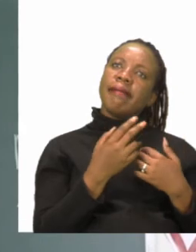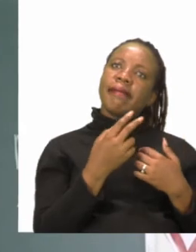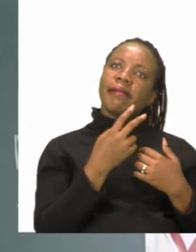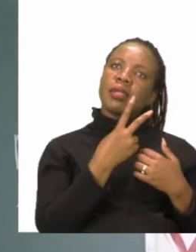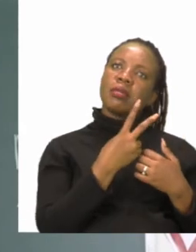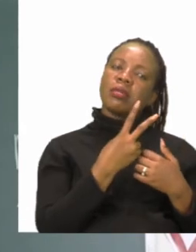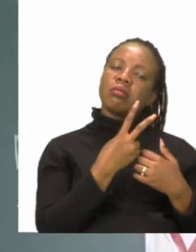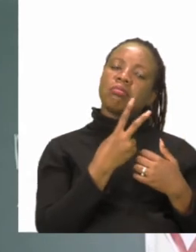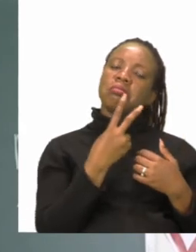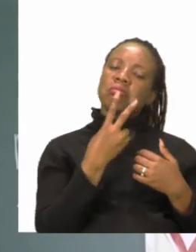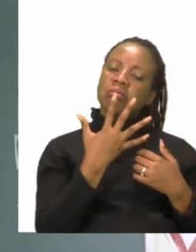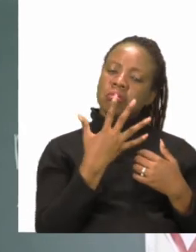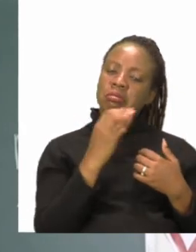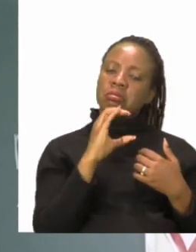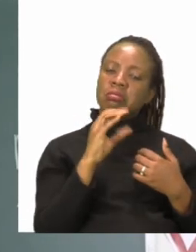25